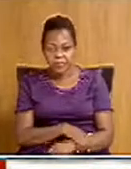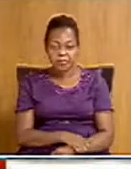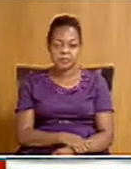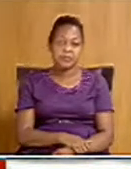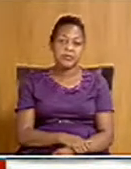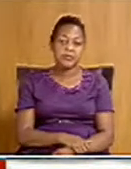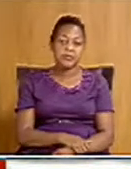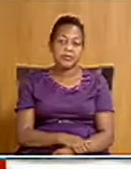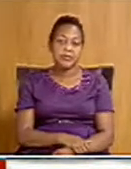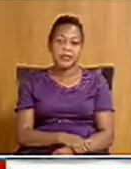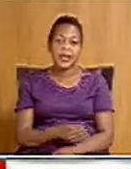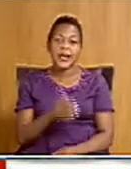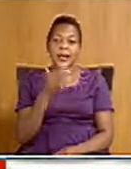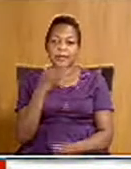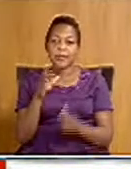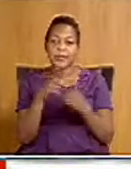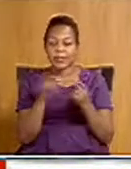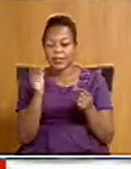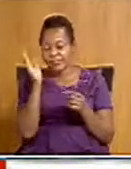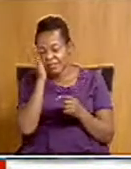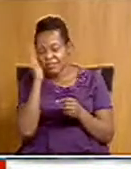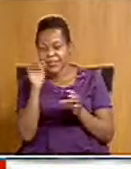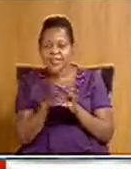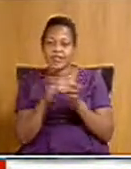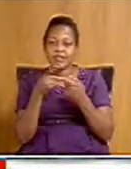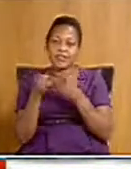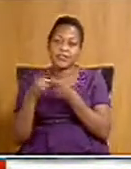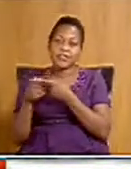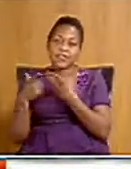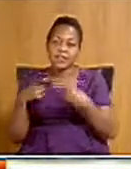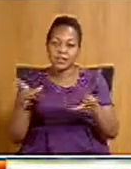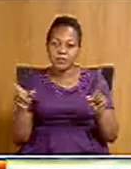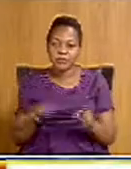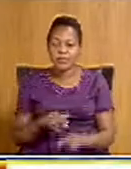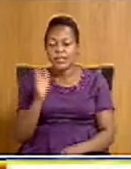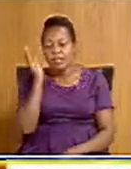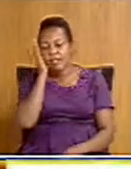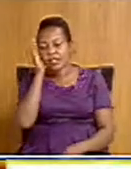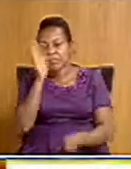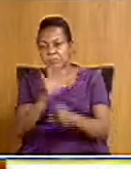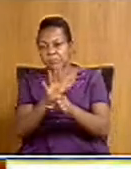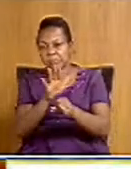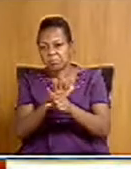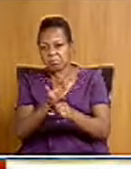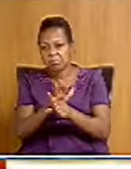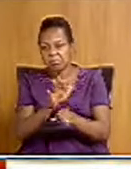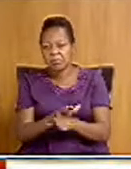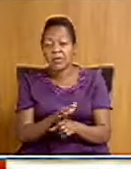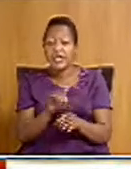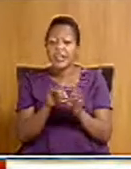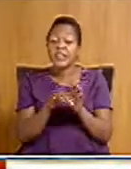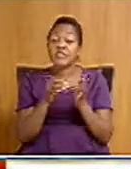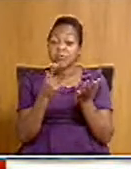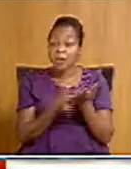kulala sana, too much sleep. In Uganda,